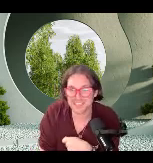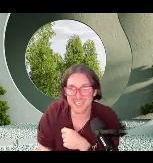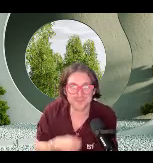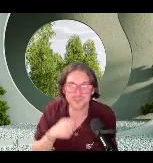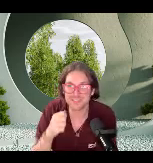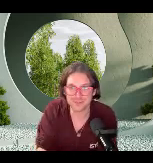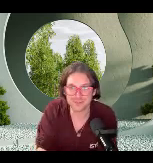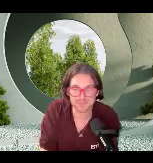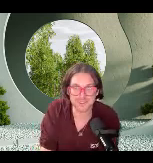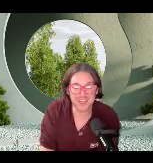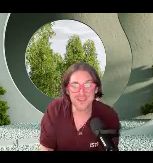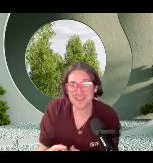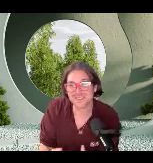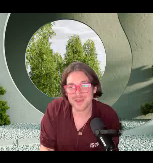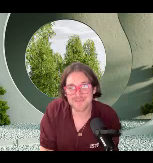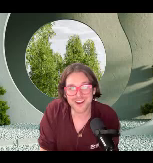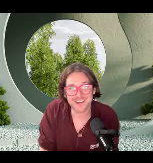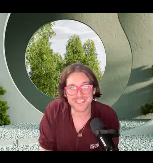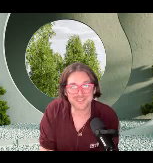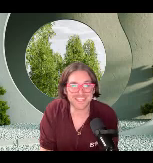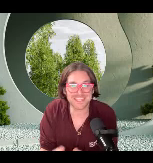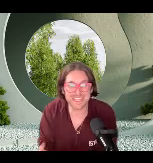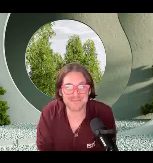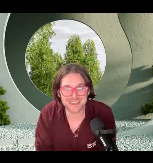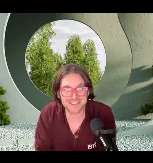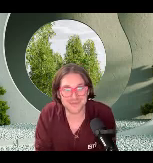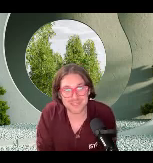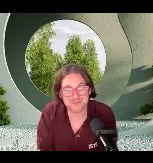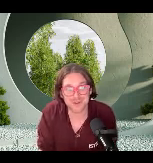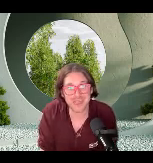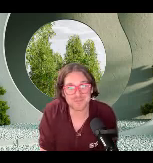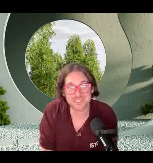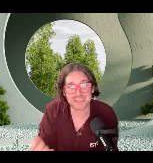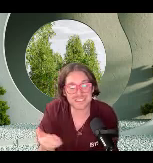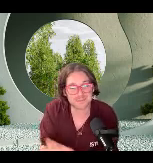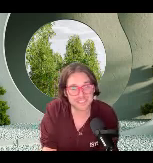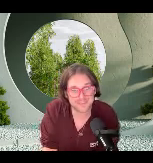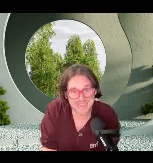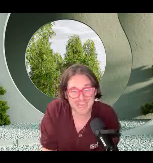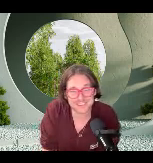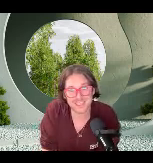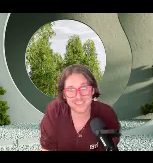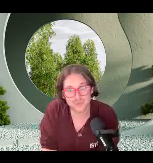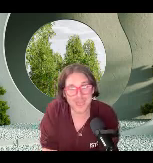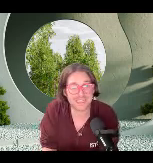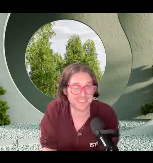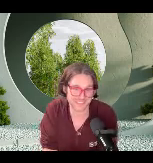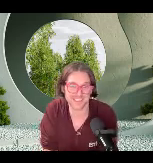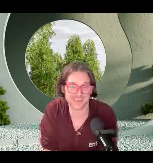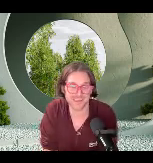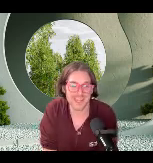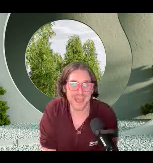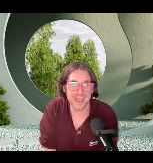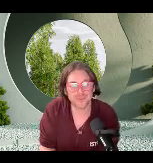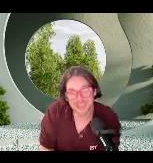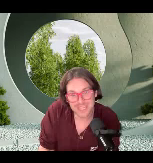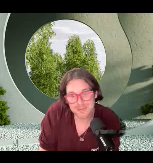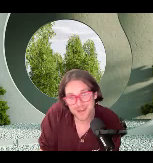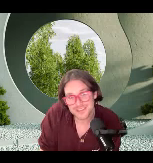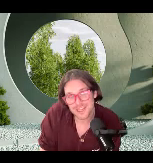cards for different access for different people. That swipe card is really a database that we can program to get specific access when it's